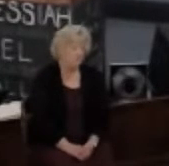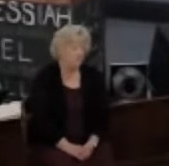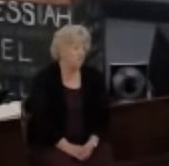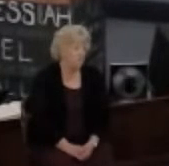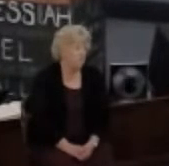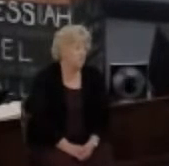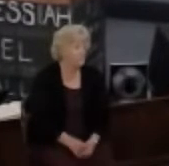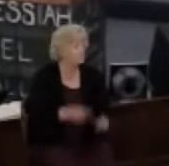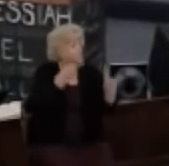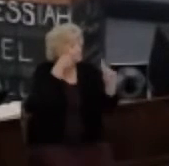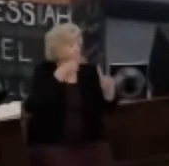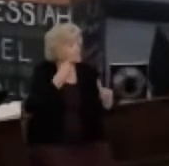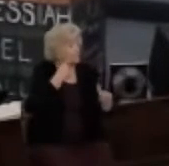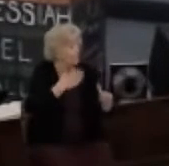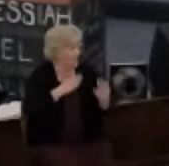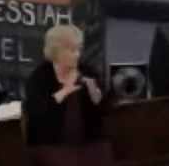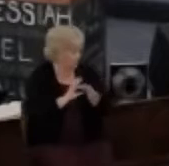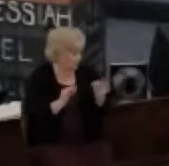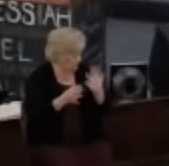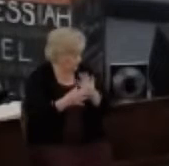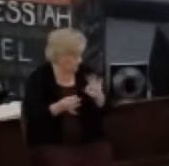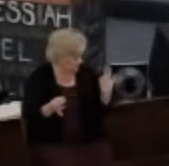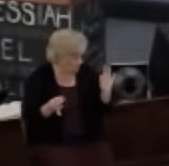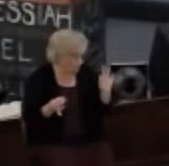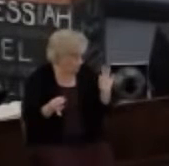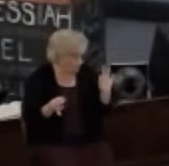The point of the little story is this.